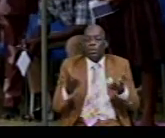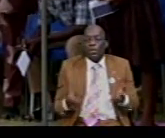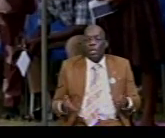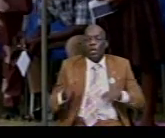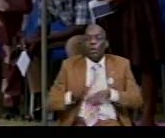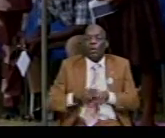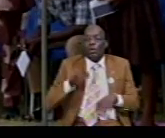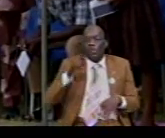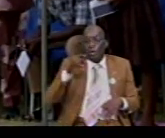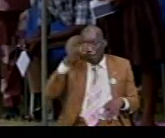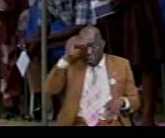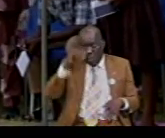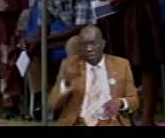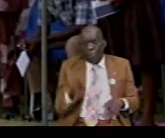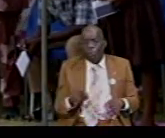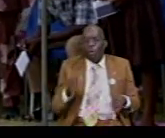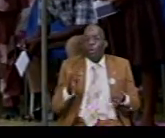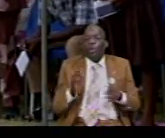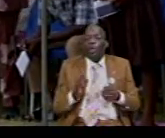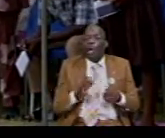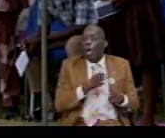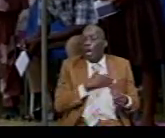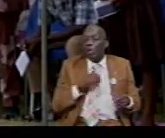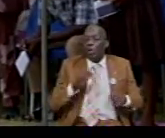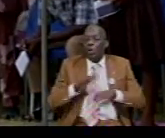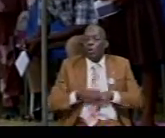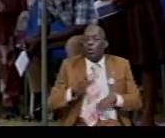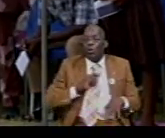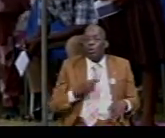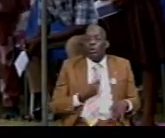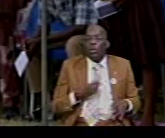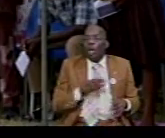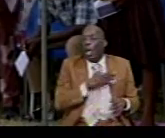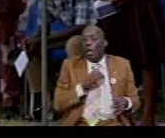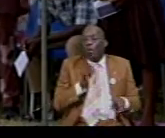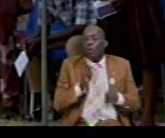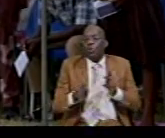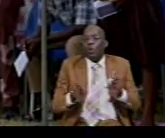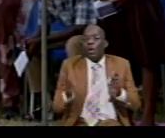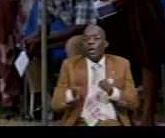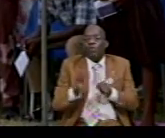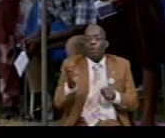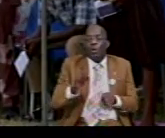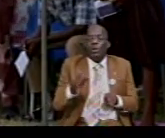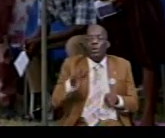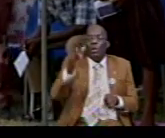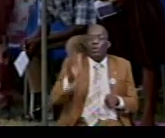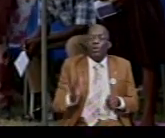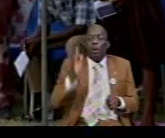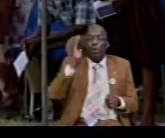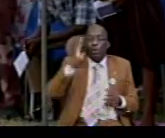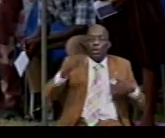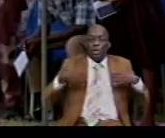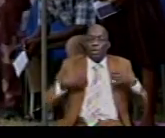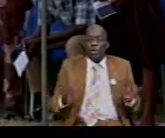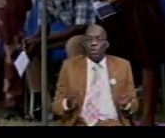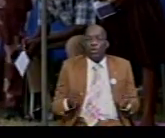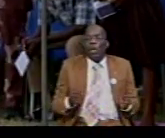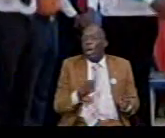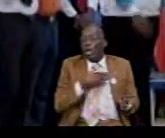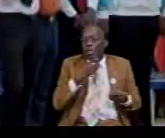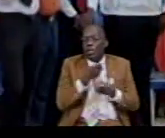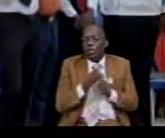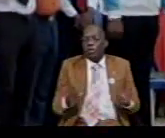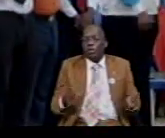truth, come to pass. Upon us, for those that are sick among us, that God will heal them, and deliverances for those that need